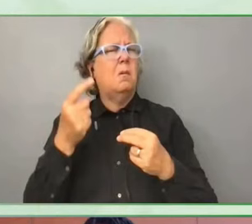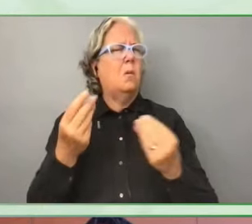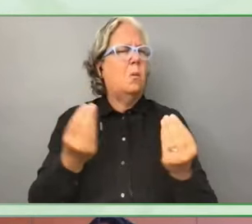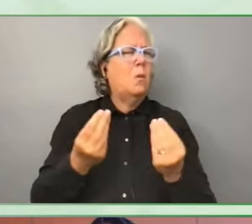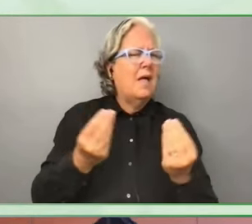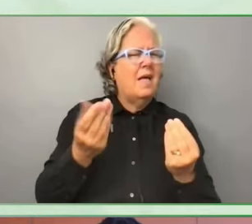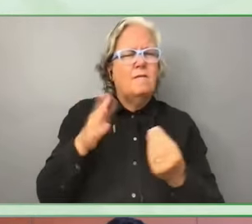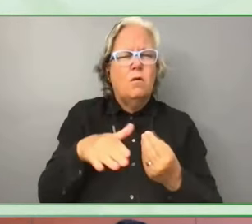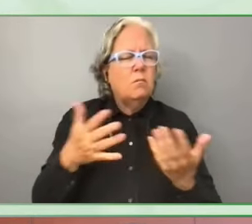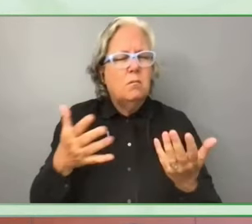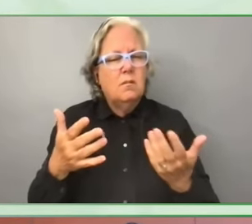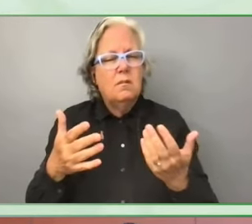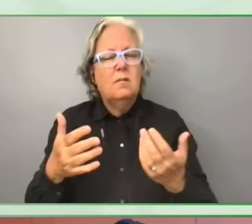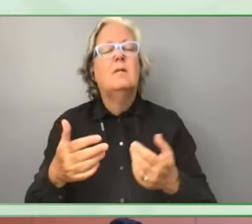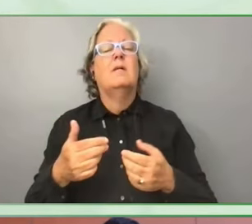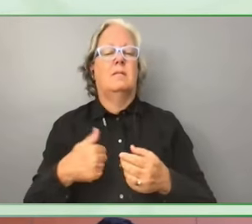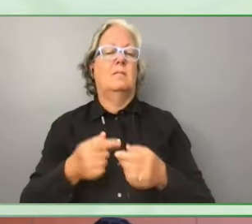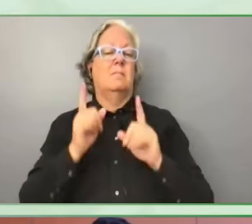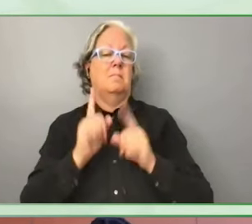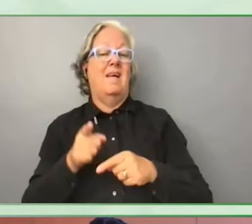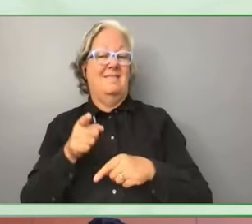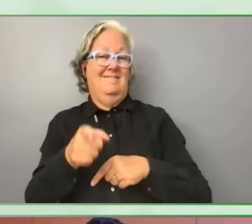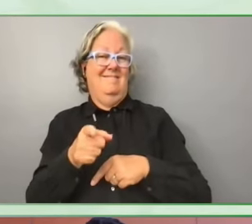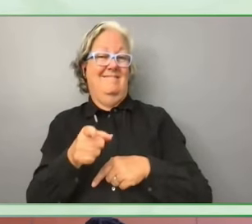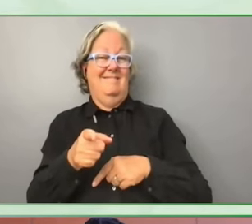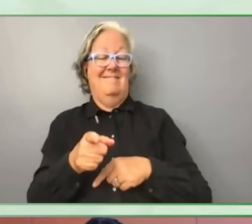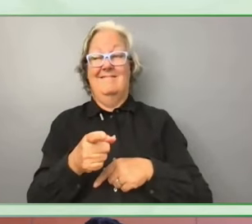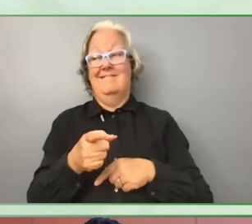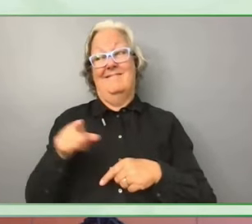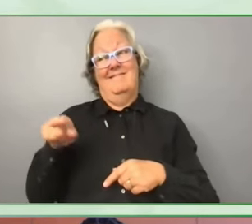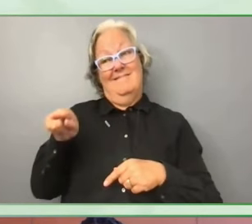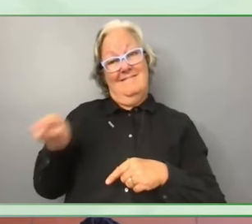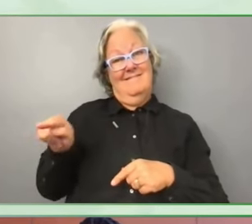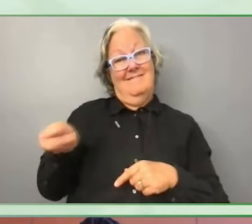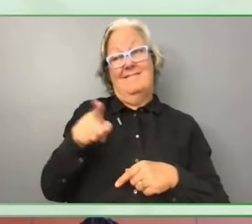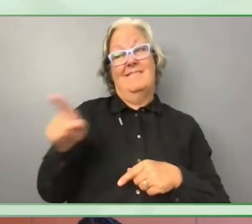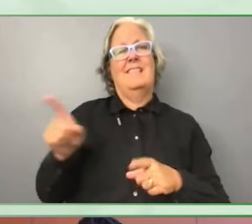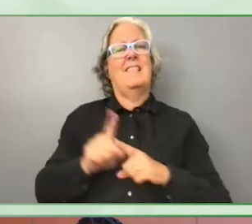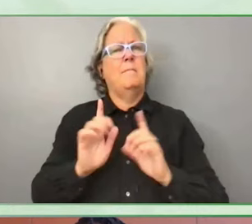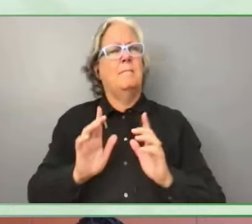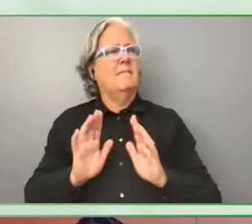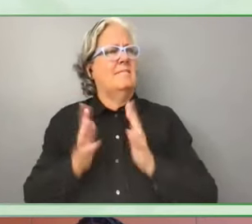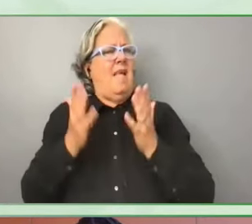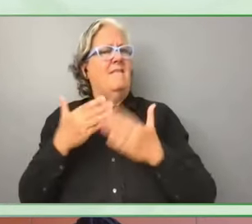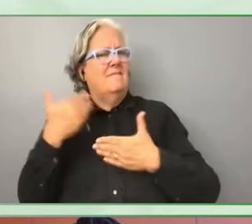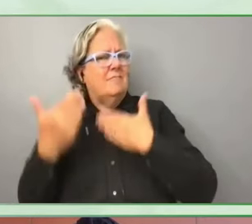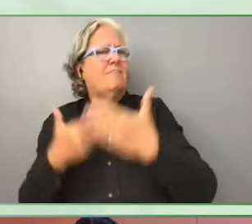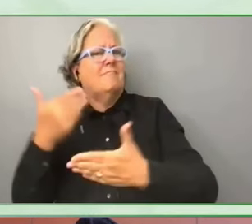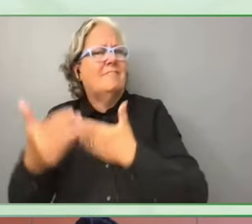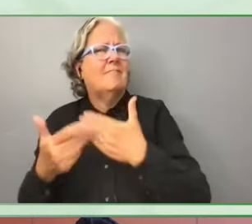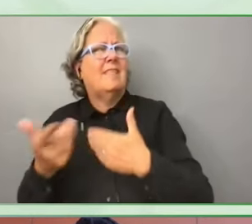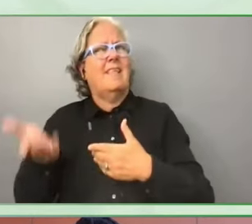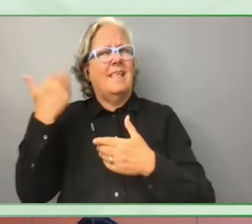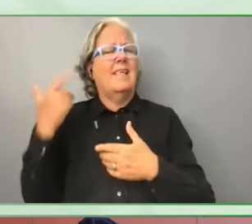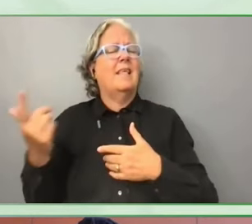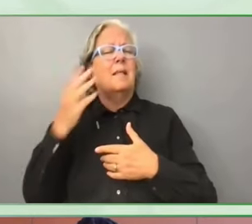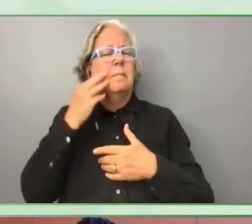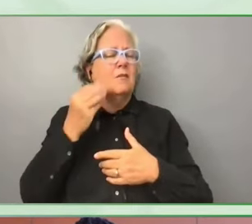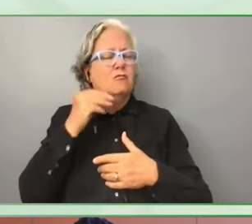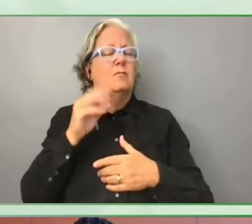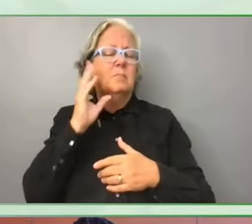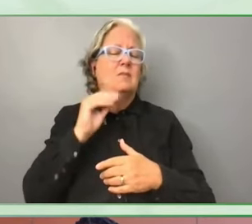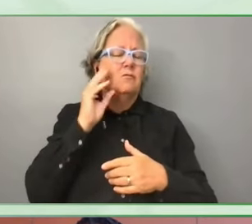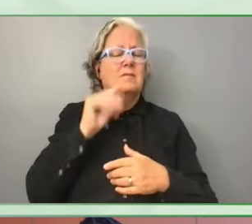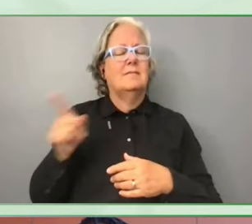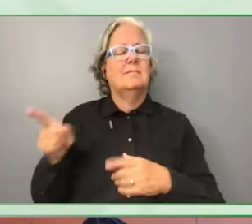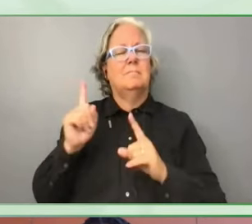business startups to these rape survivors, because we needed them to gain their financial independence. We had